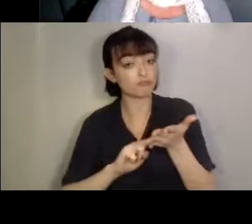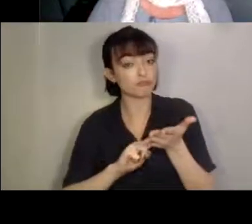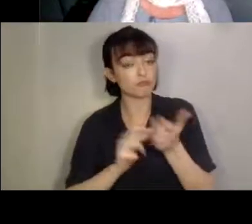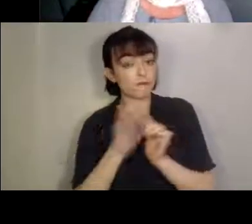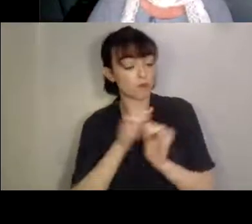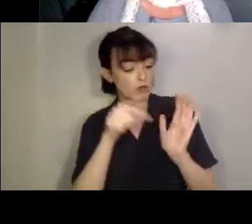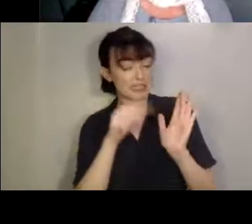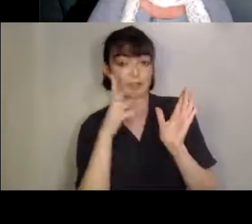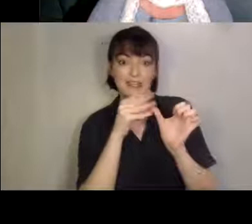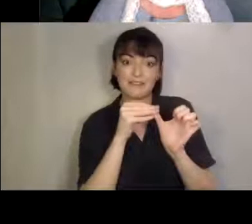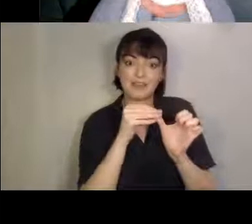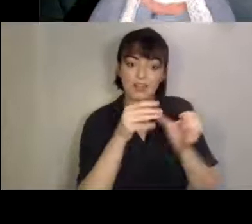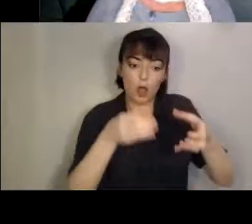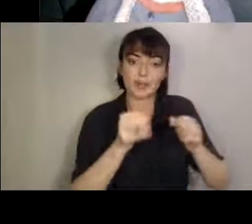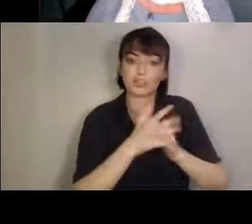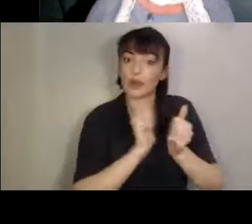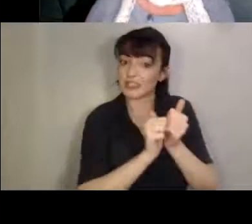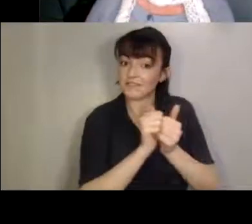or activity.